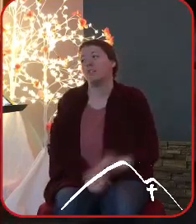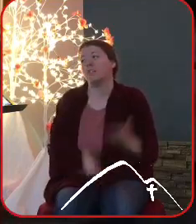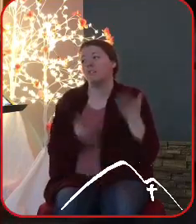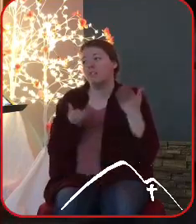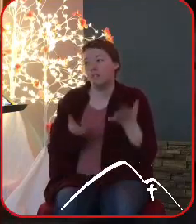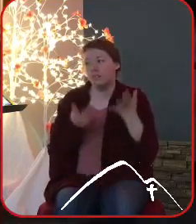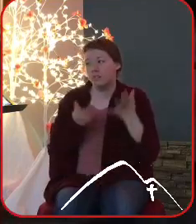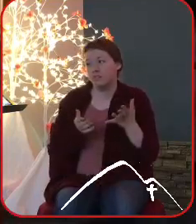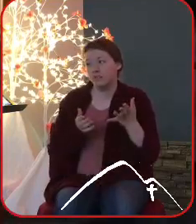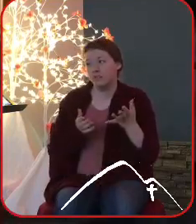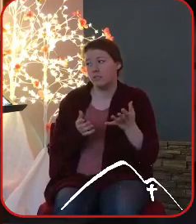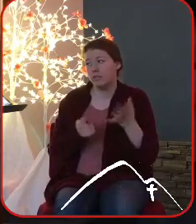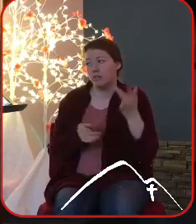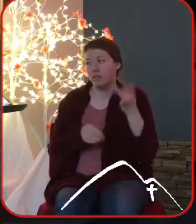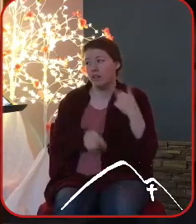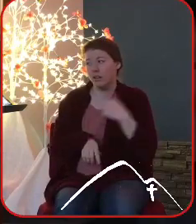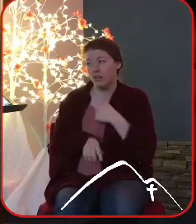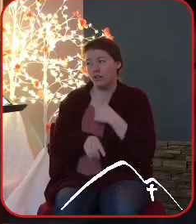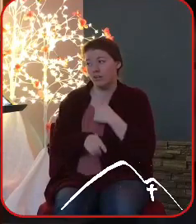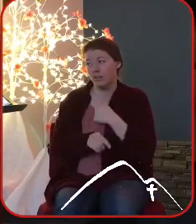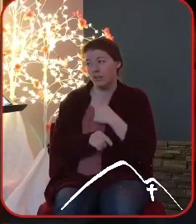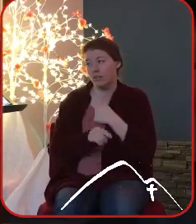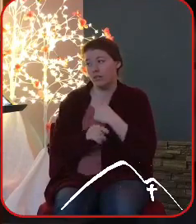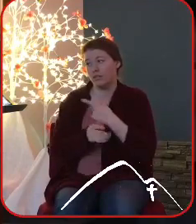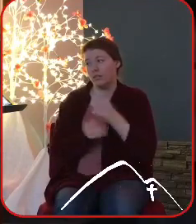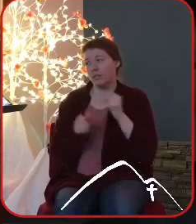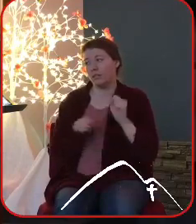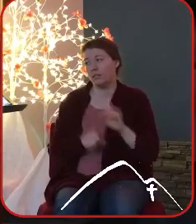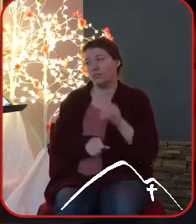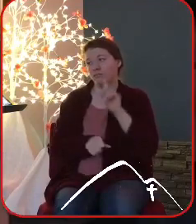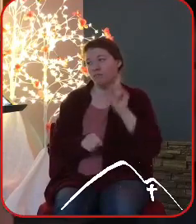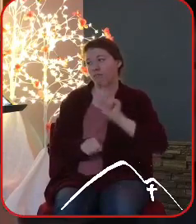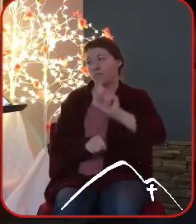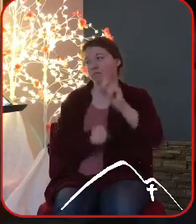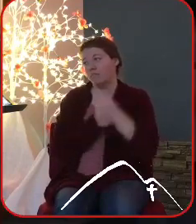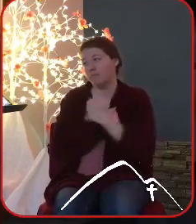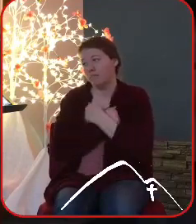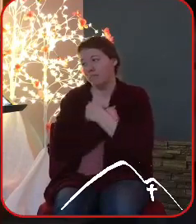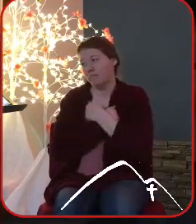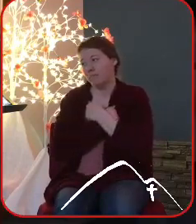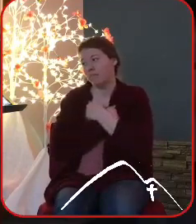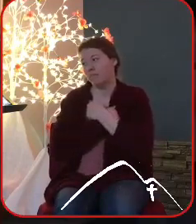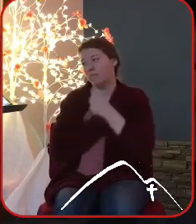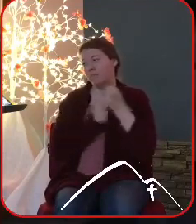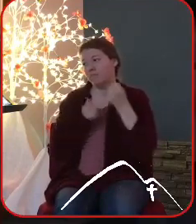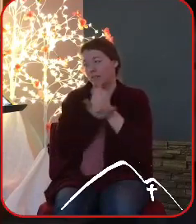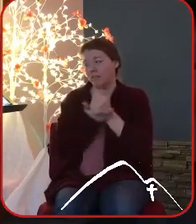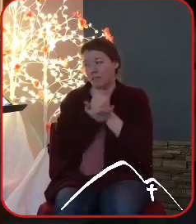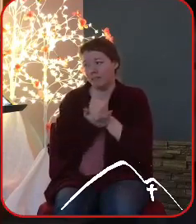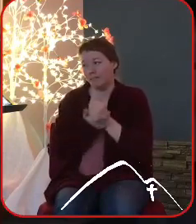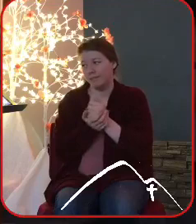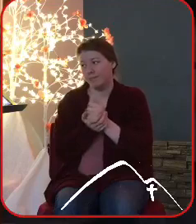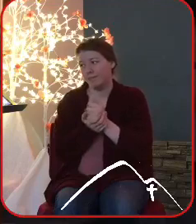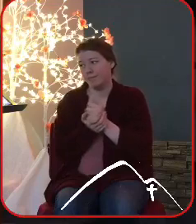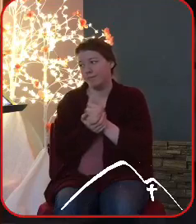so that we could be drawn into the loving arms of his kingdom. Amen. Amen.